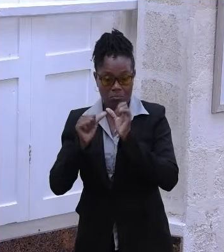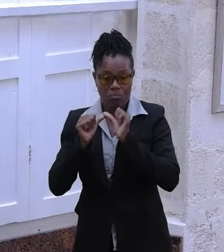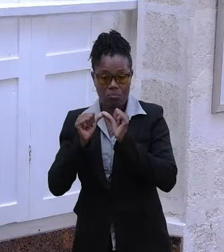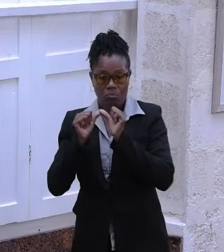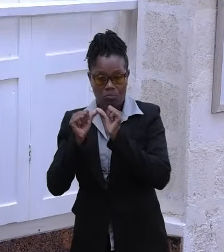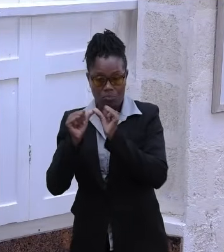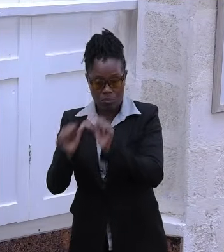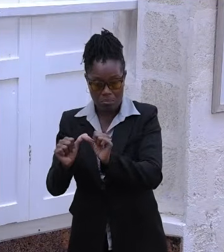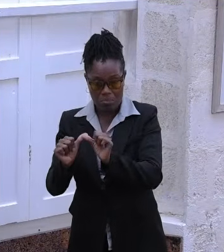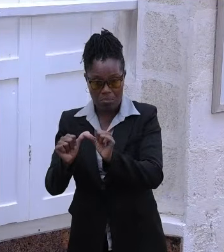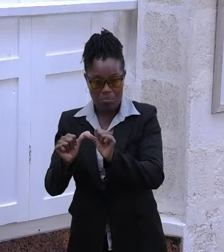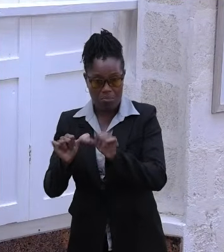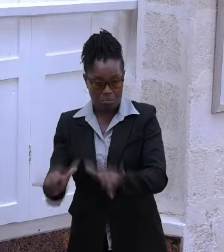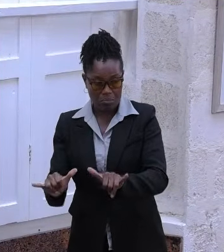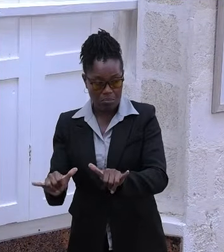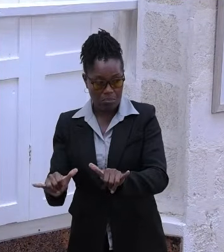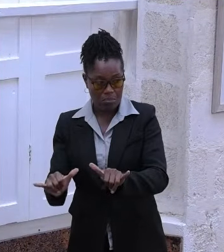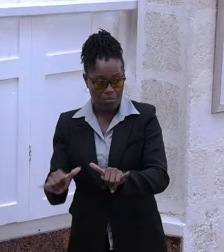is.